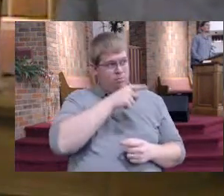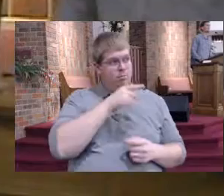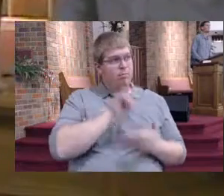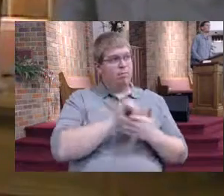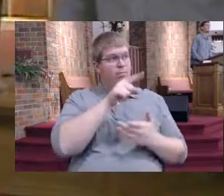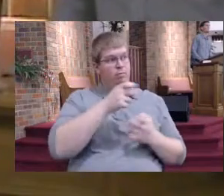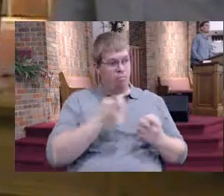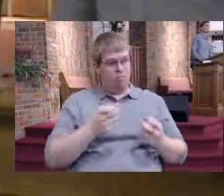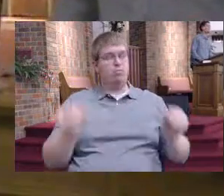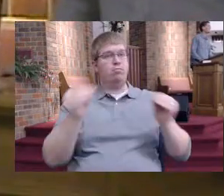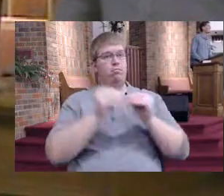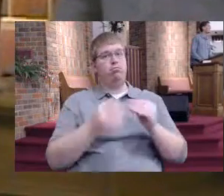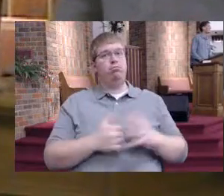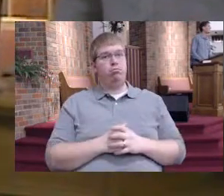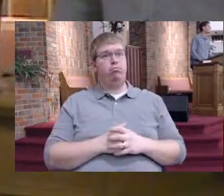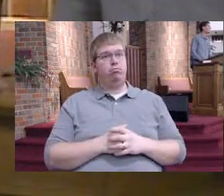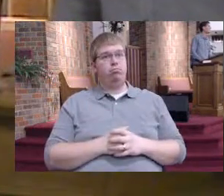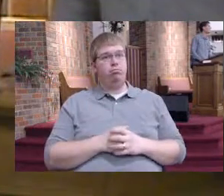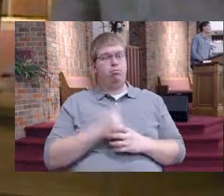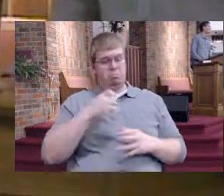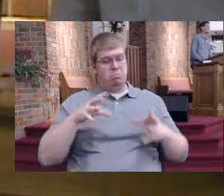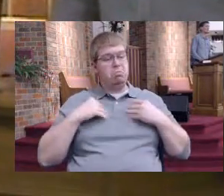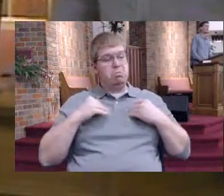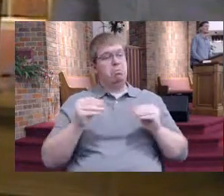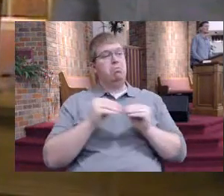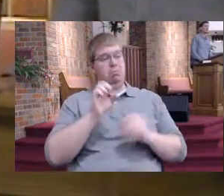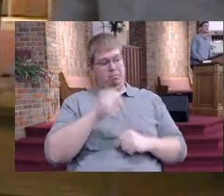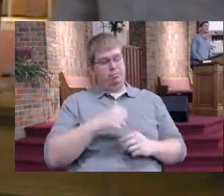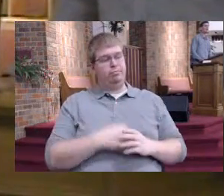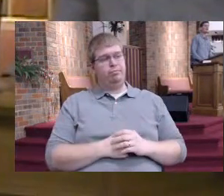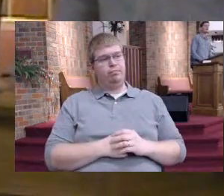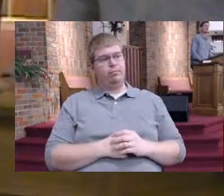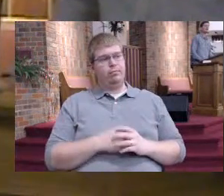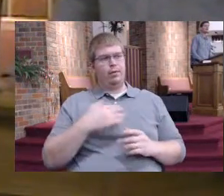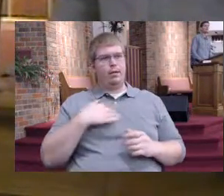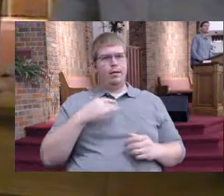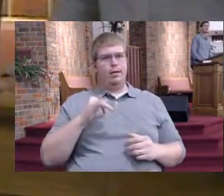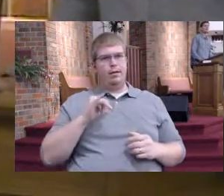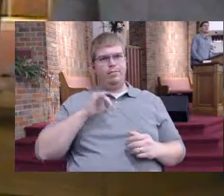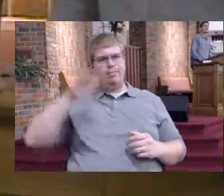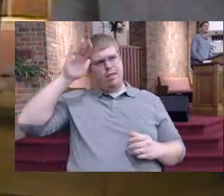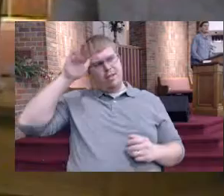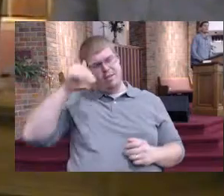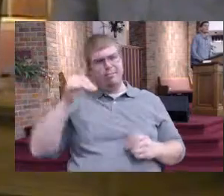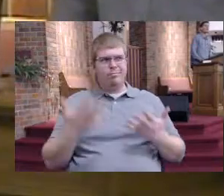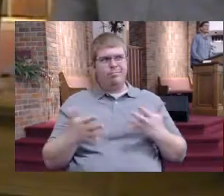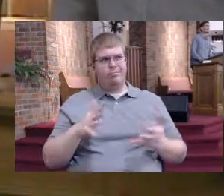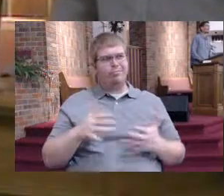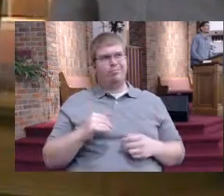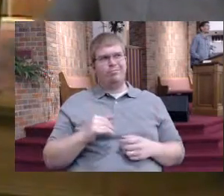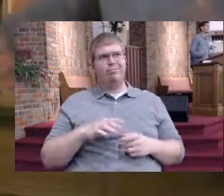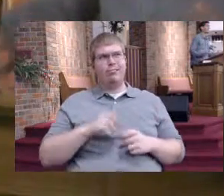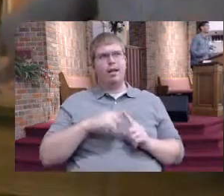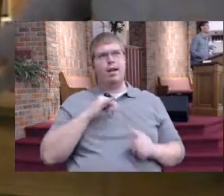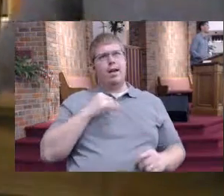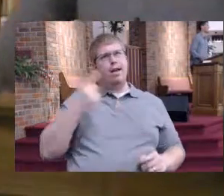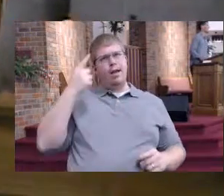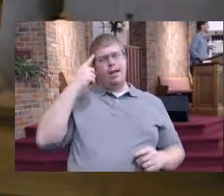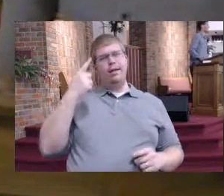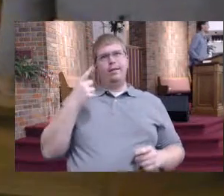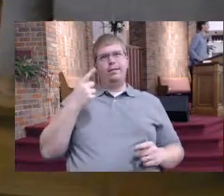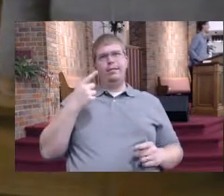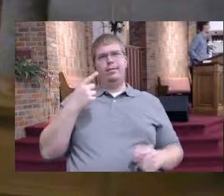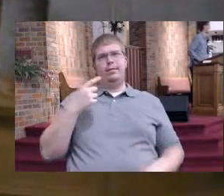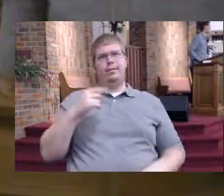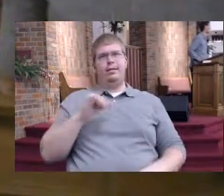step. And so me, maybe in my stubbornness, maybe I thought for whatever reason I was